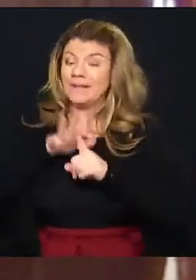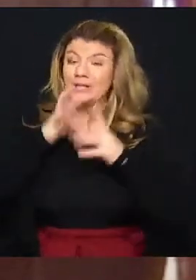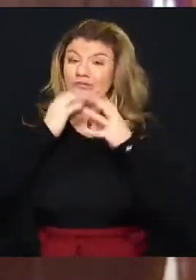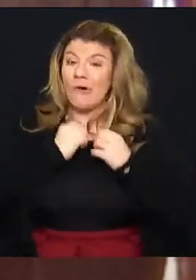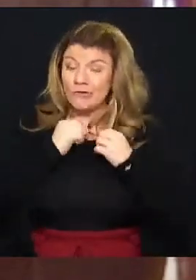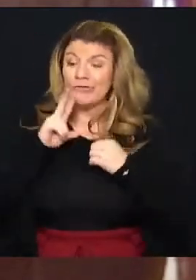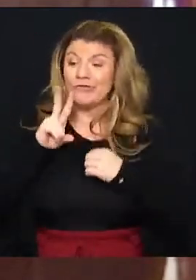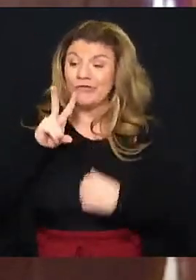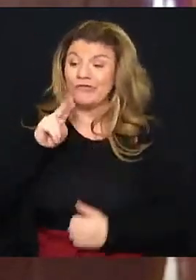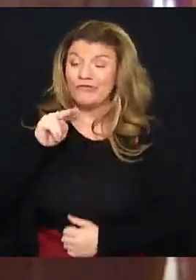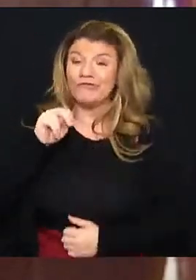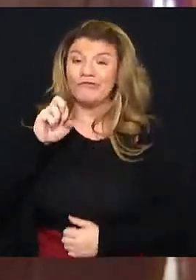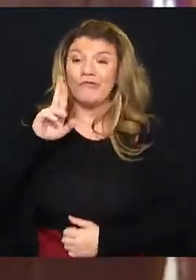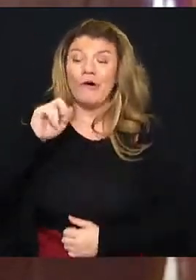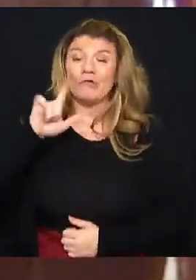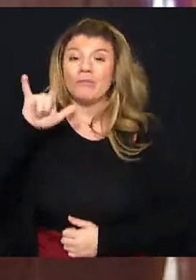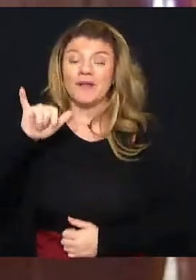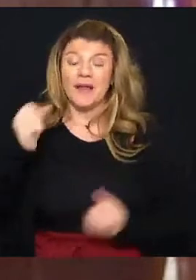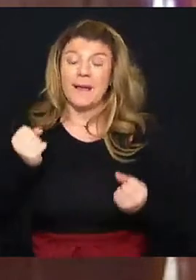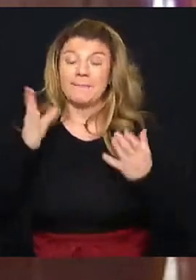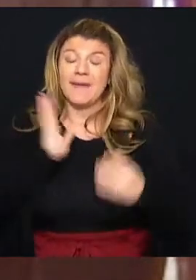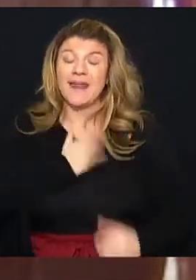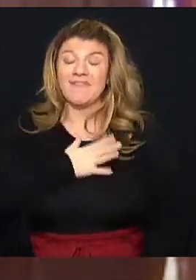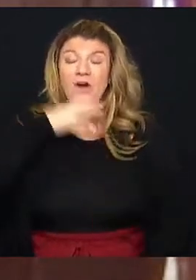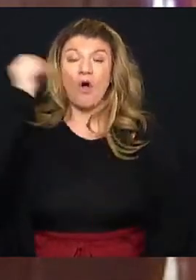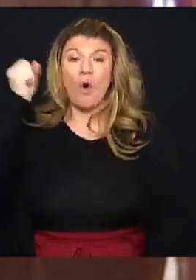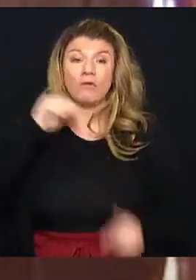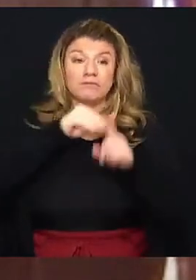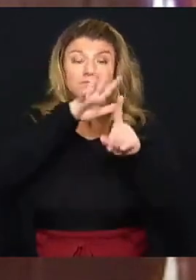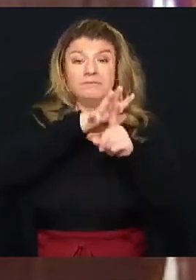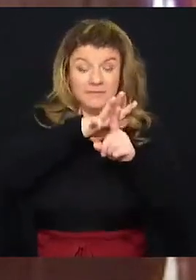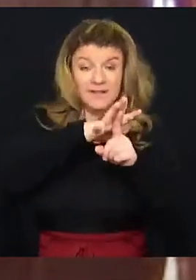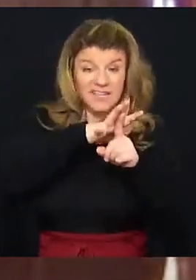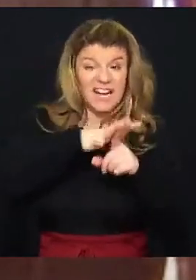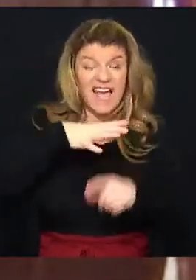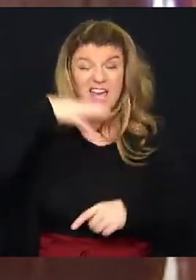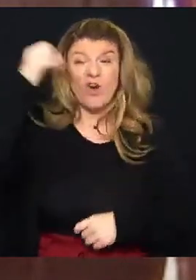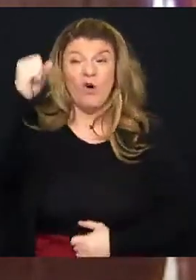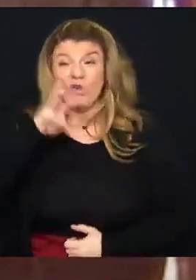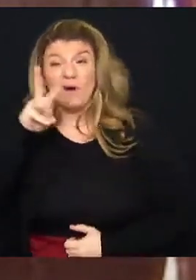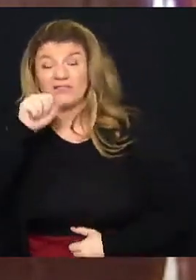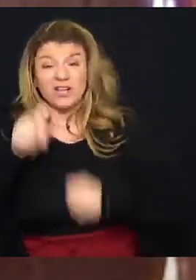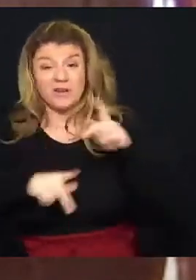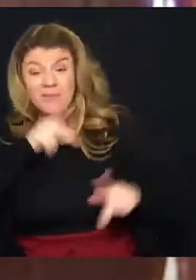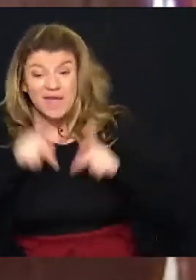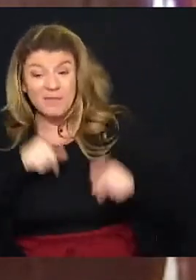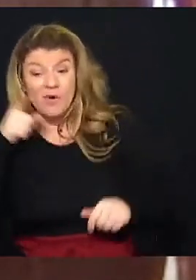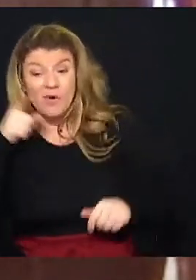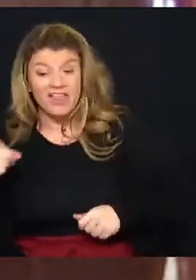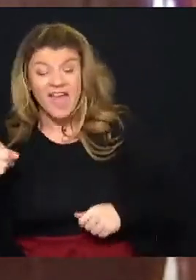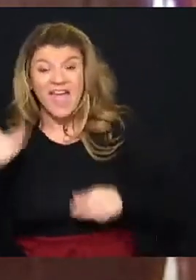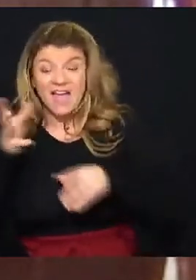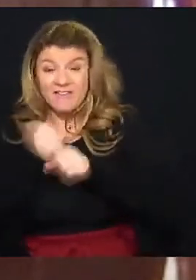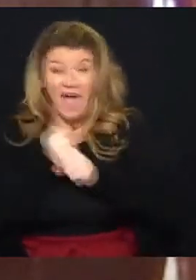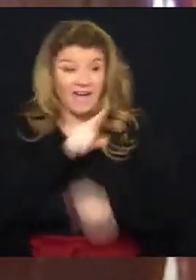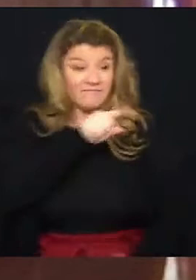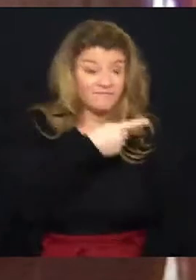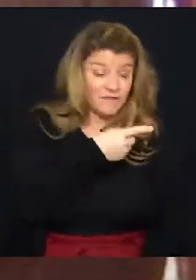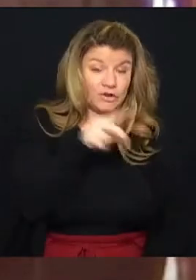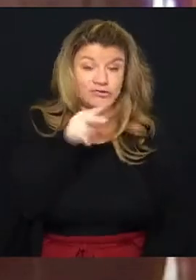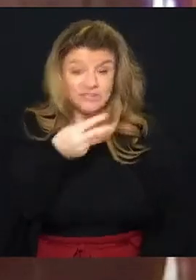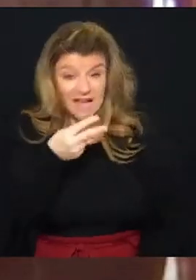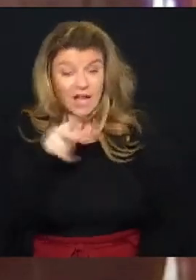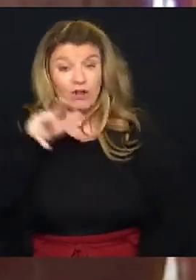and the fact that many of our elders, nursing home residents, and older West Virginians have gotten the first and second shots